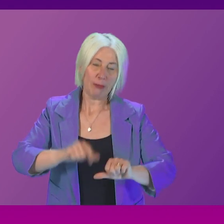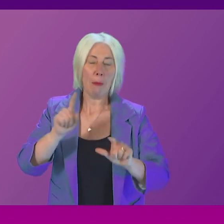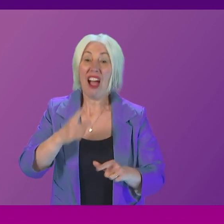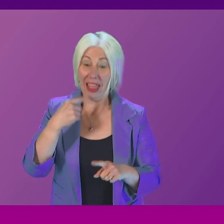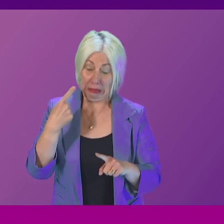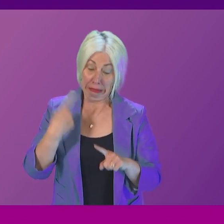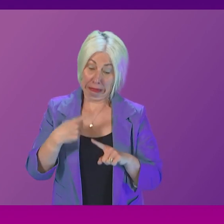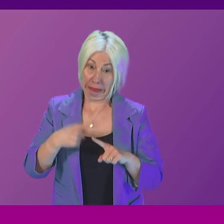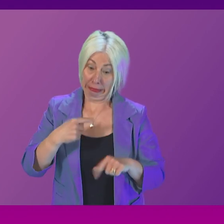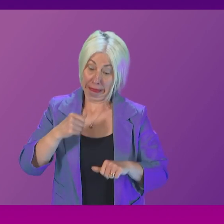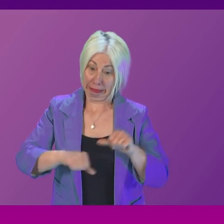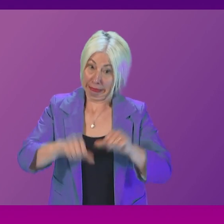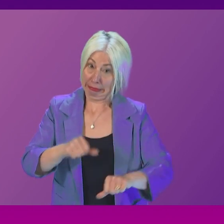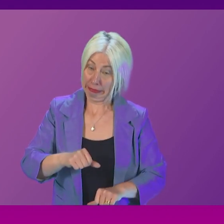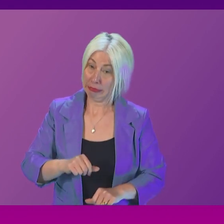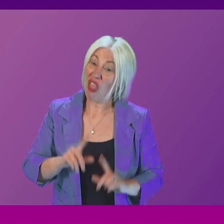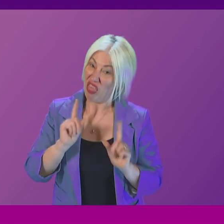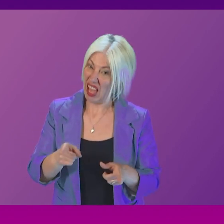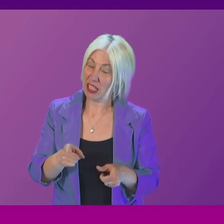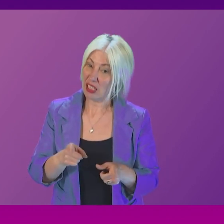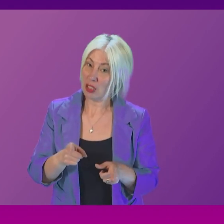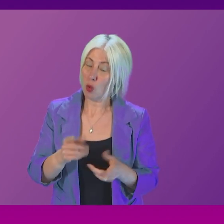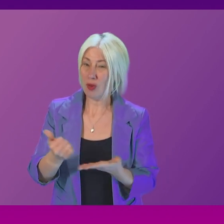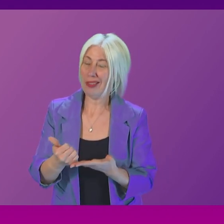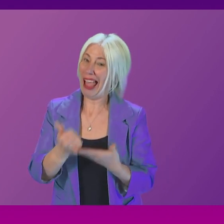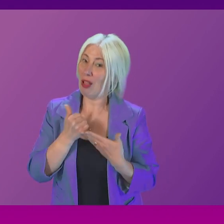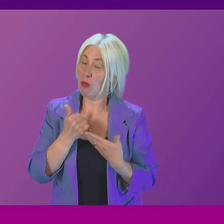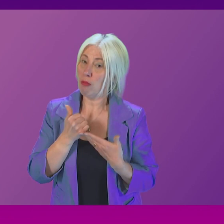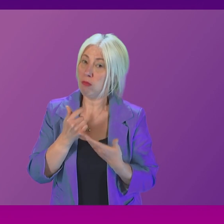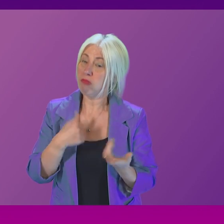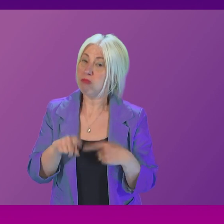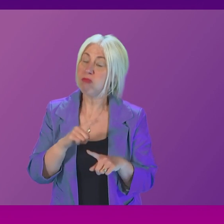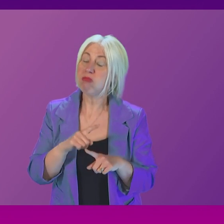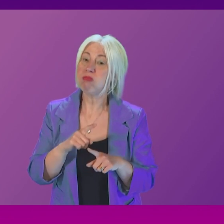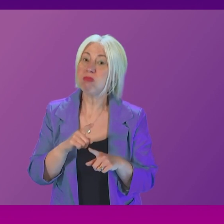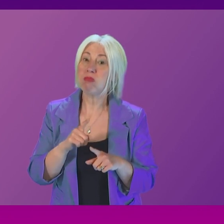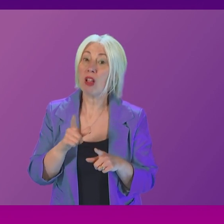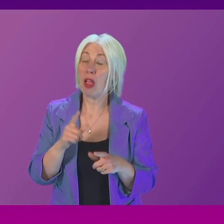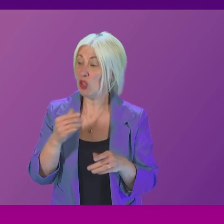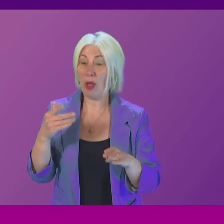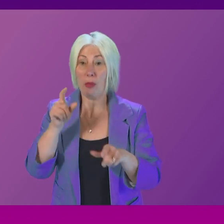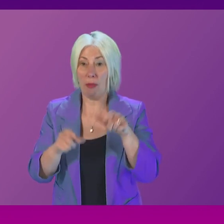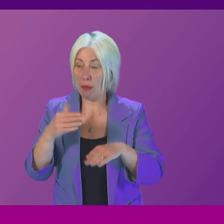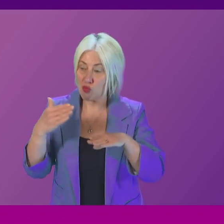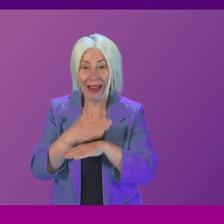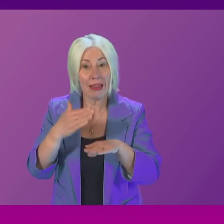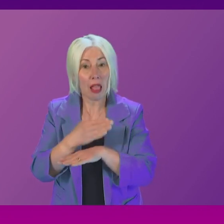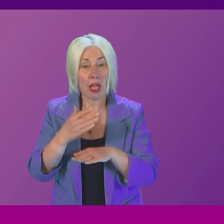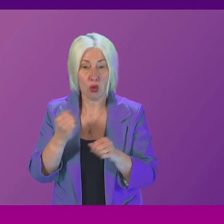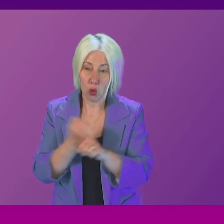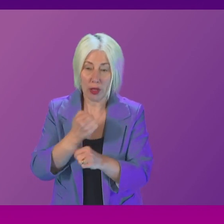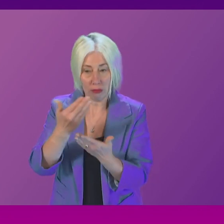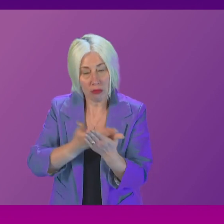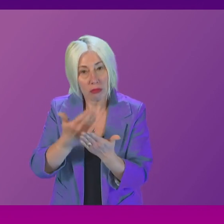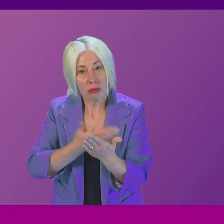sped up, to say the least, that would also, it would aid those who are going to be the practitioners of the legislation, so